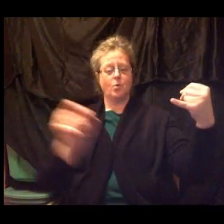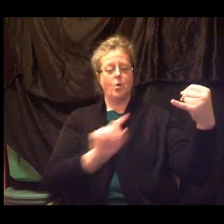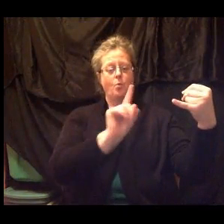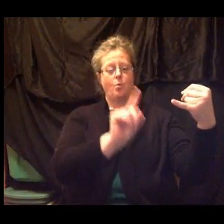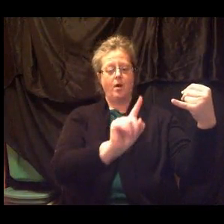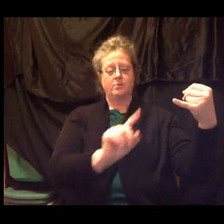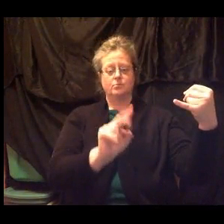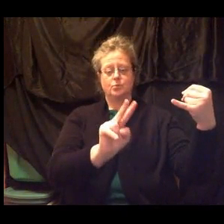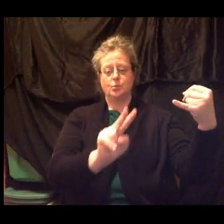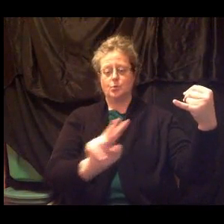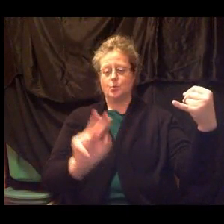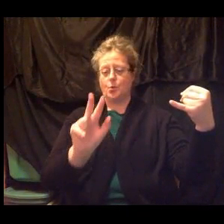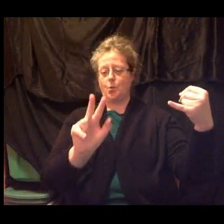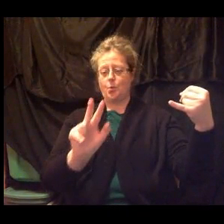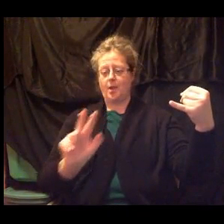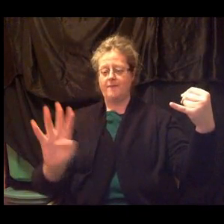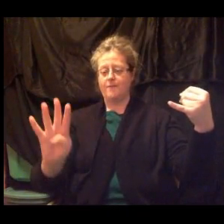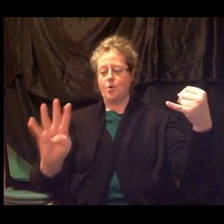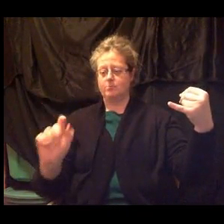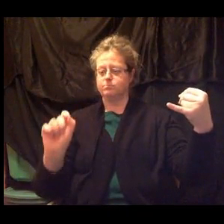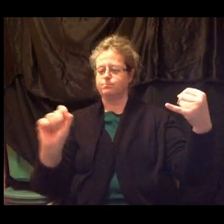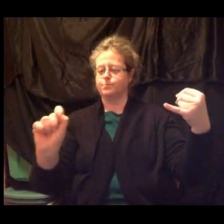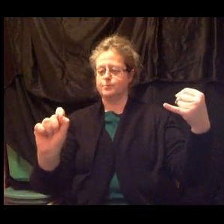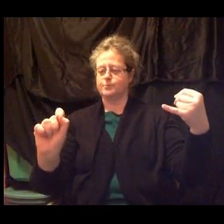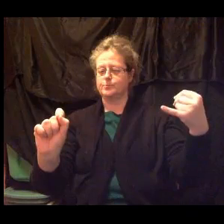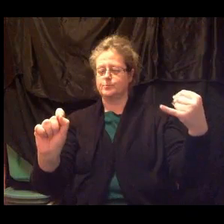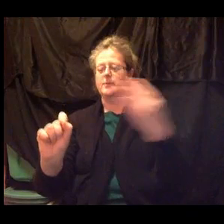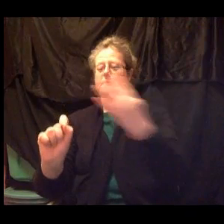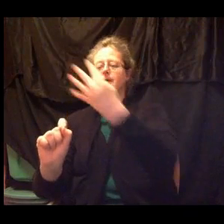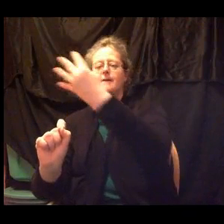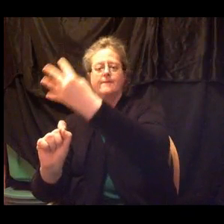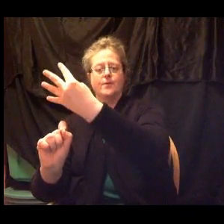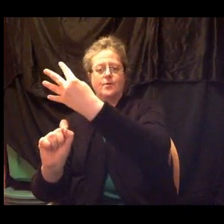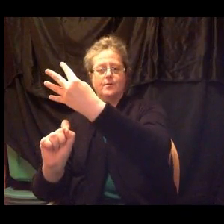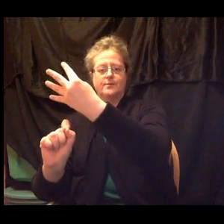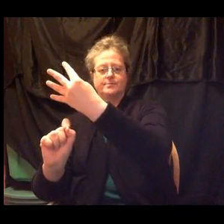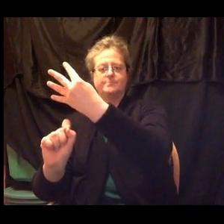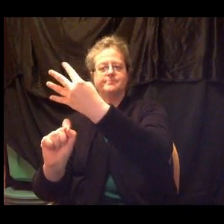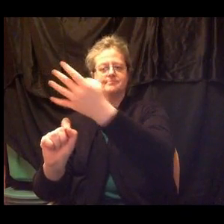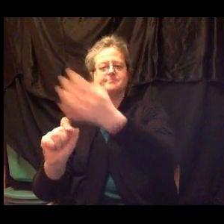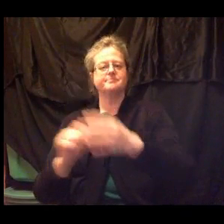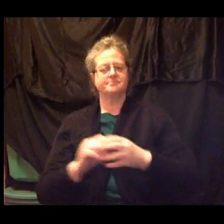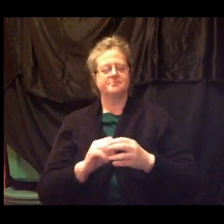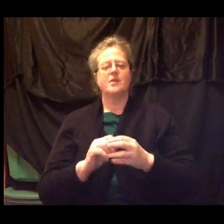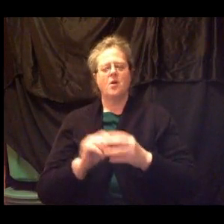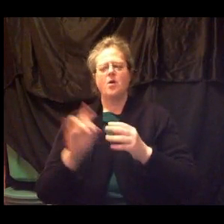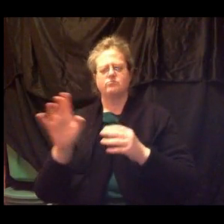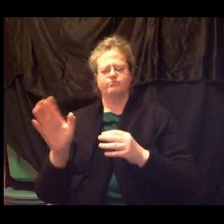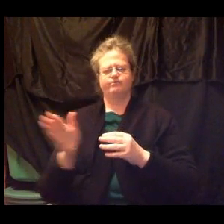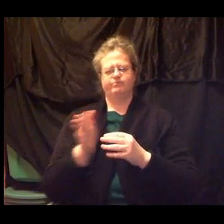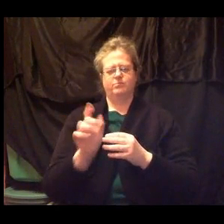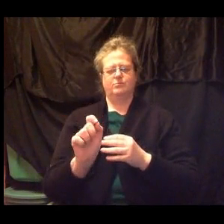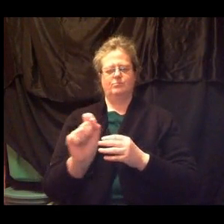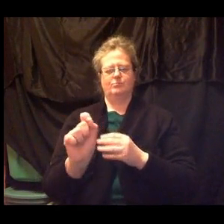4, and there's the home for 4. We also found the home for 3, so we might just go put that on. Now,